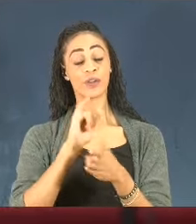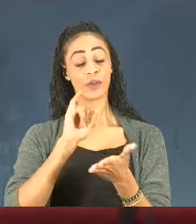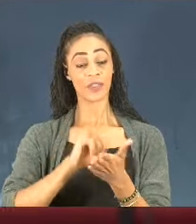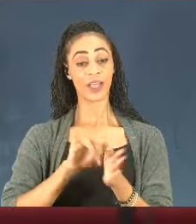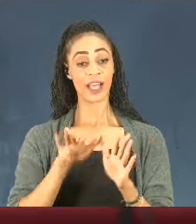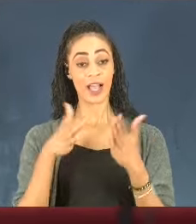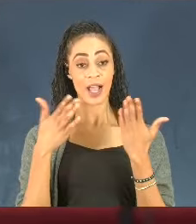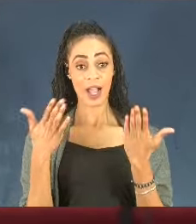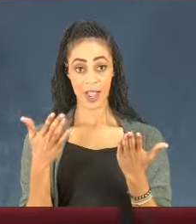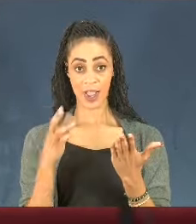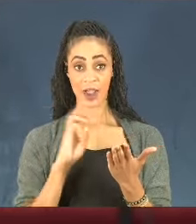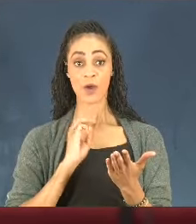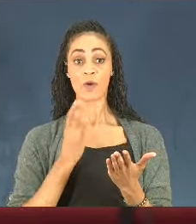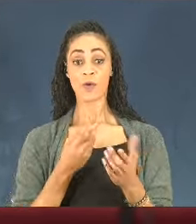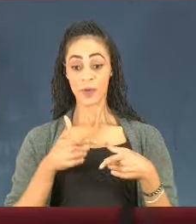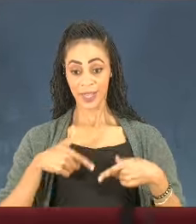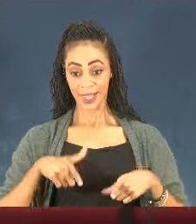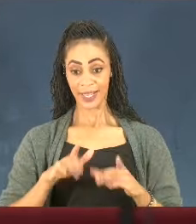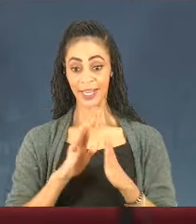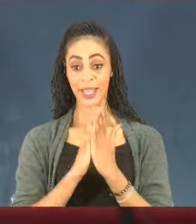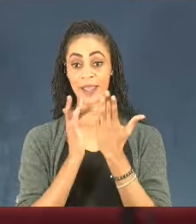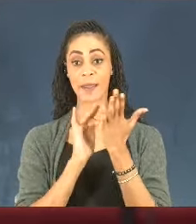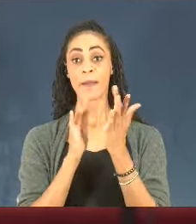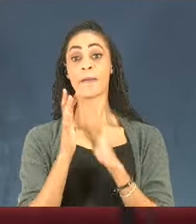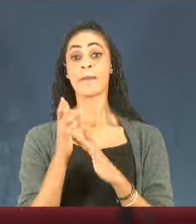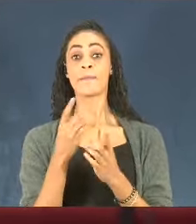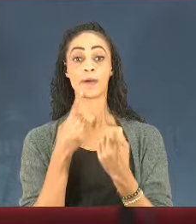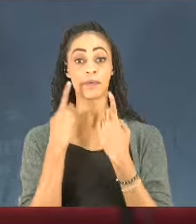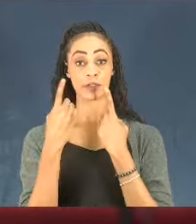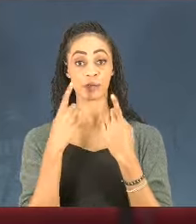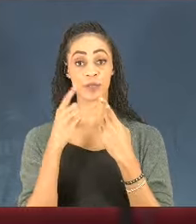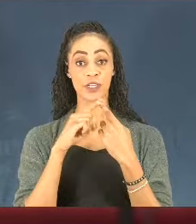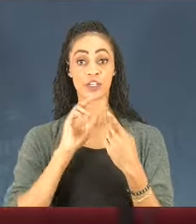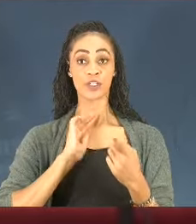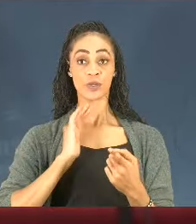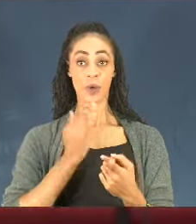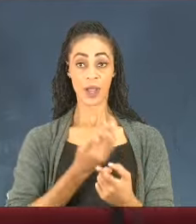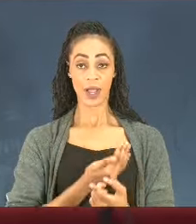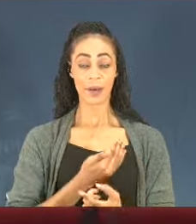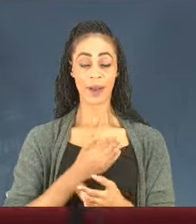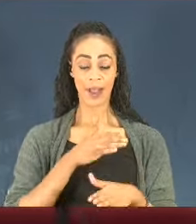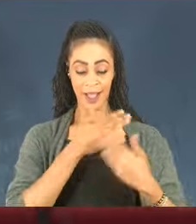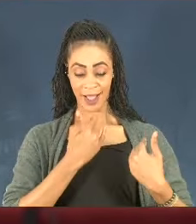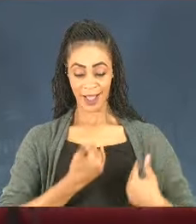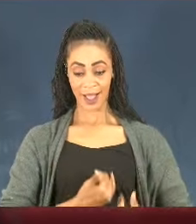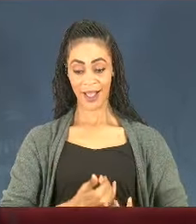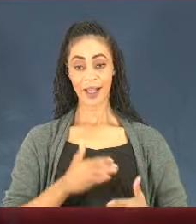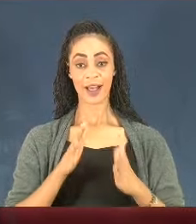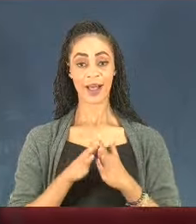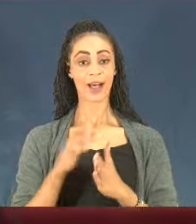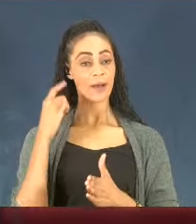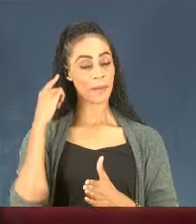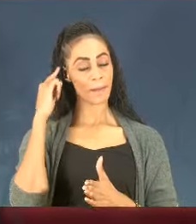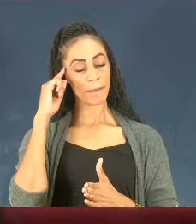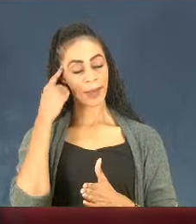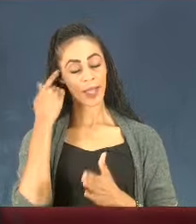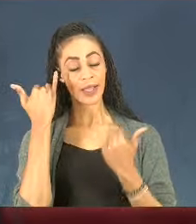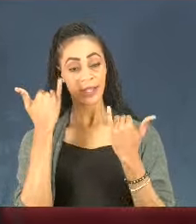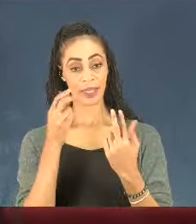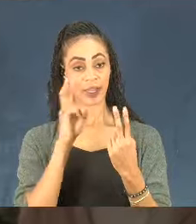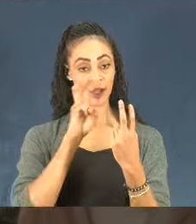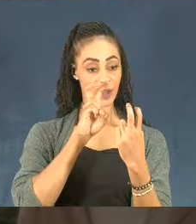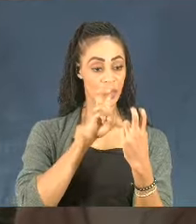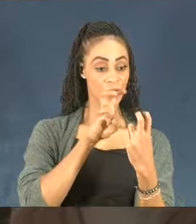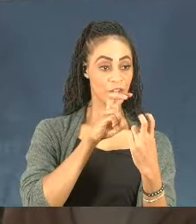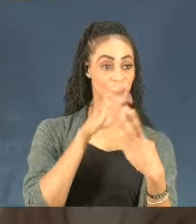we're going to let the Bible speak into our minds and into our hearts. So I need you to do me a favor again. Look at the person next to you and say this: you